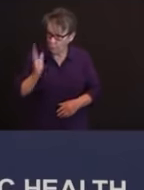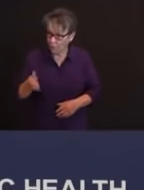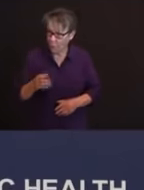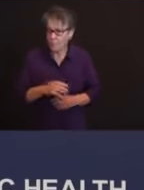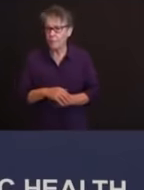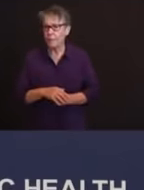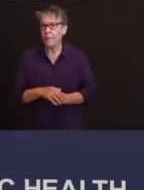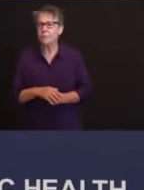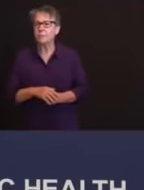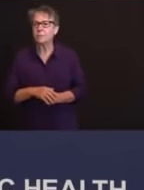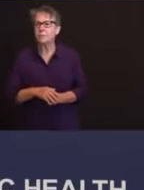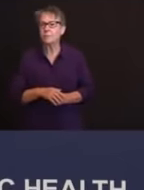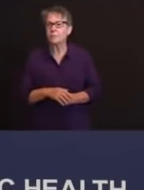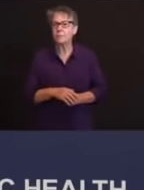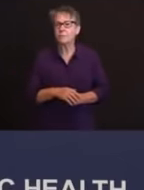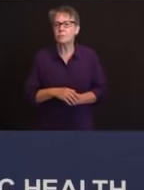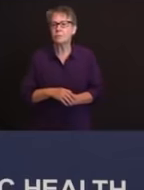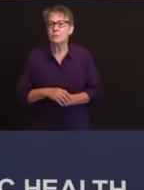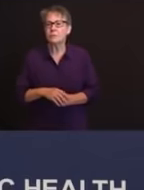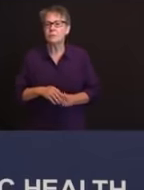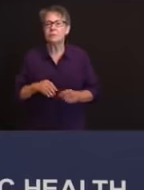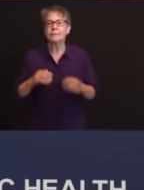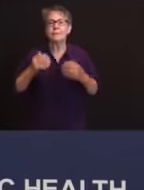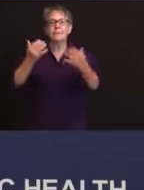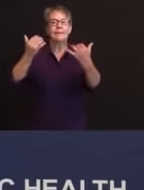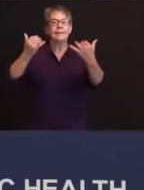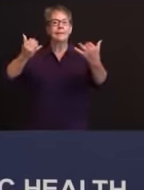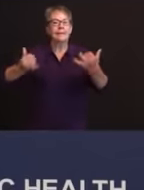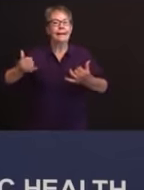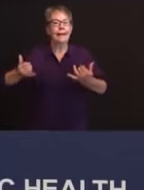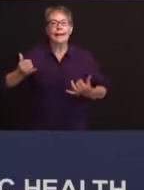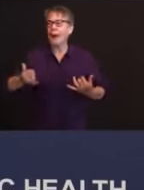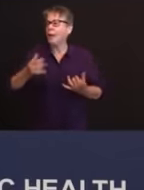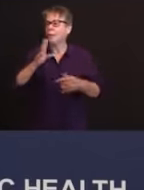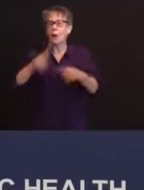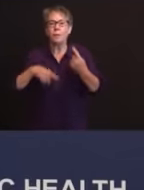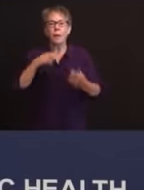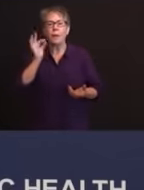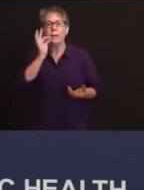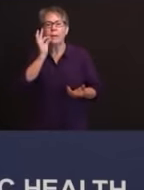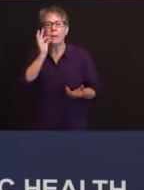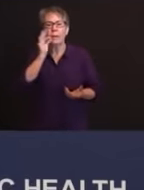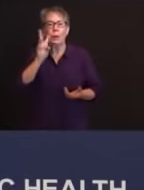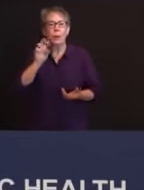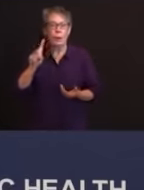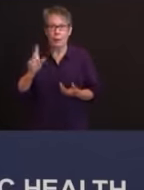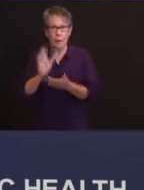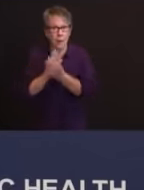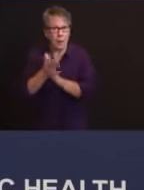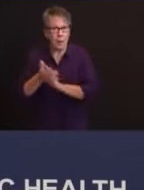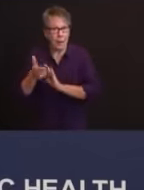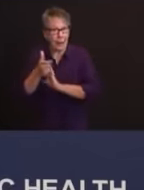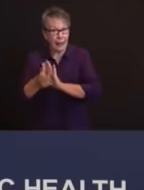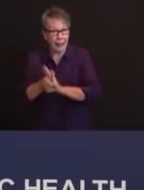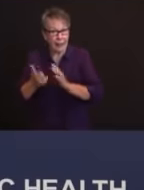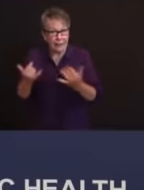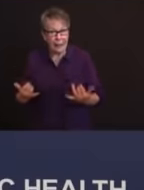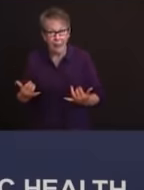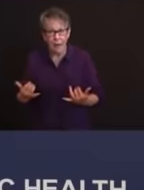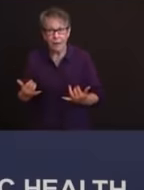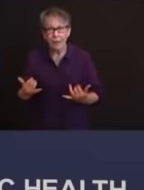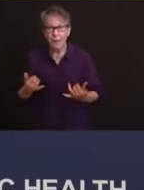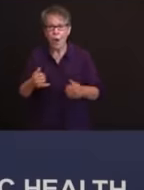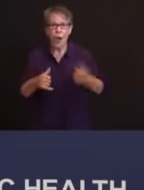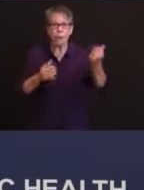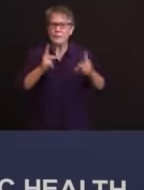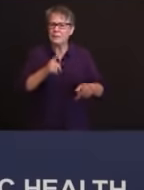progressive allies have spoken out against it. Reverend Charles Boyer calls it despicable. Brandon McCoy from NJ Policy Perspective says